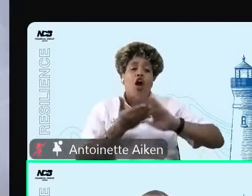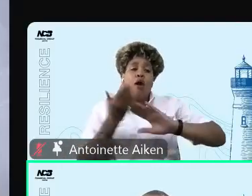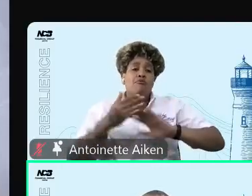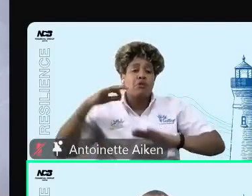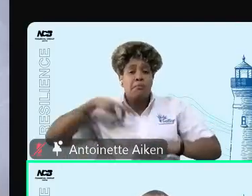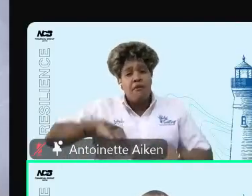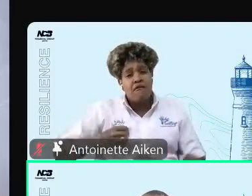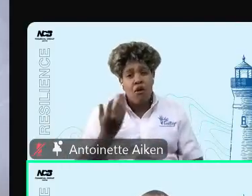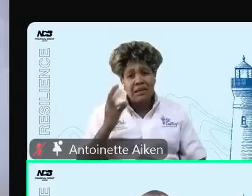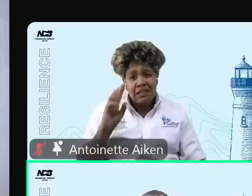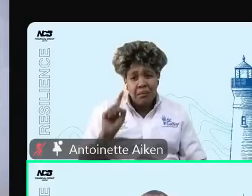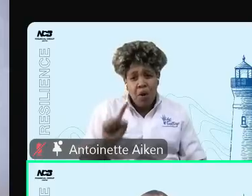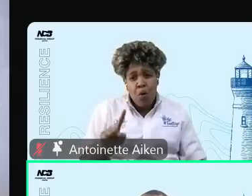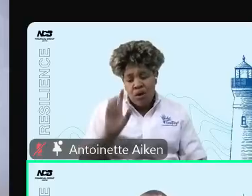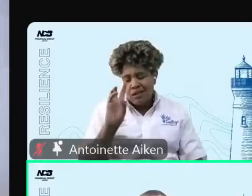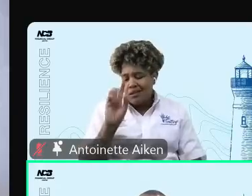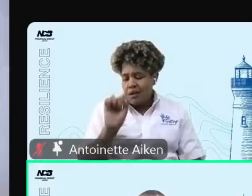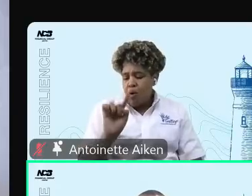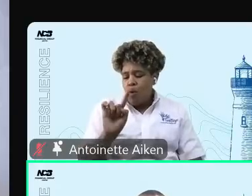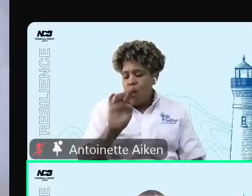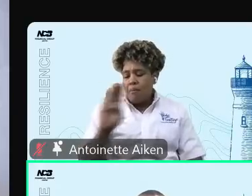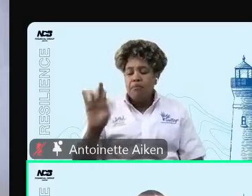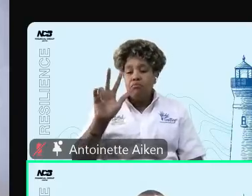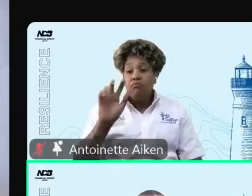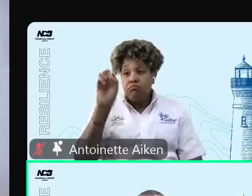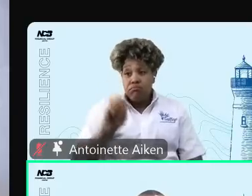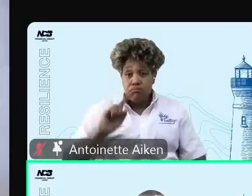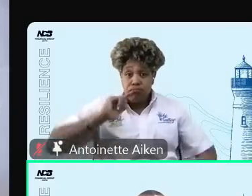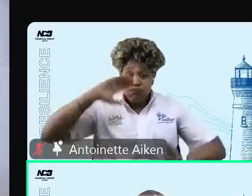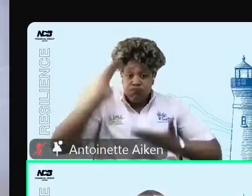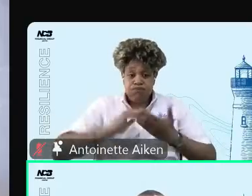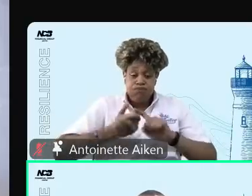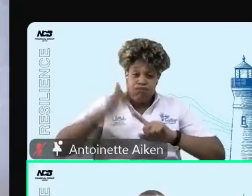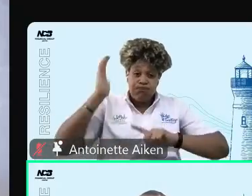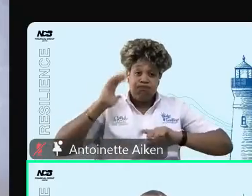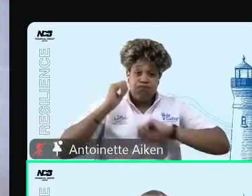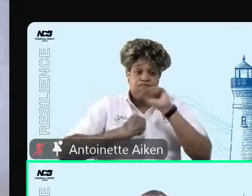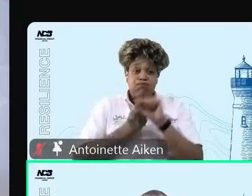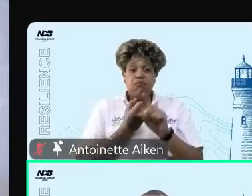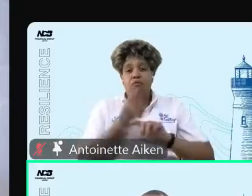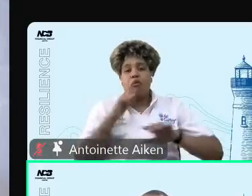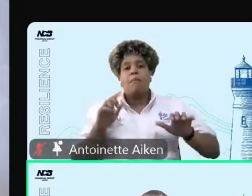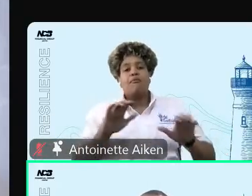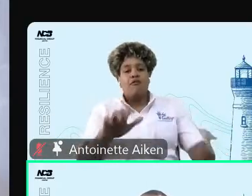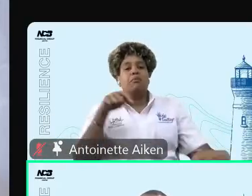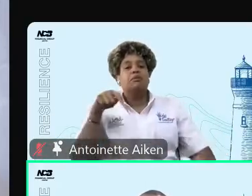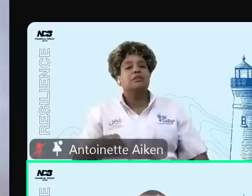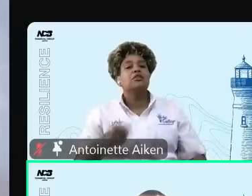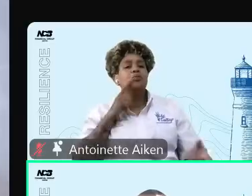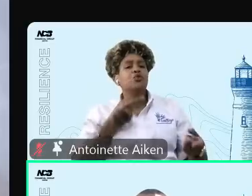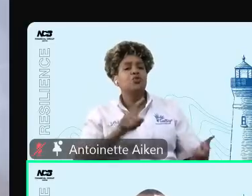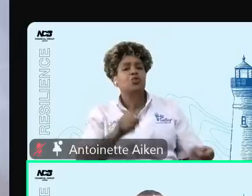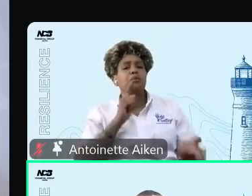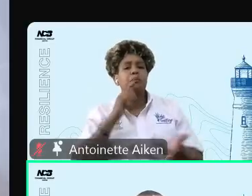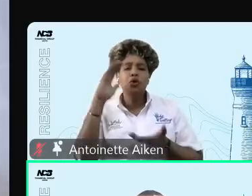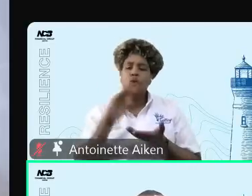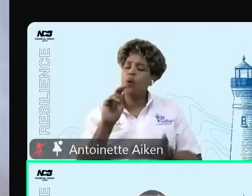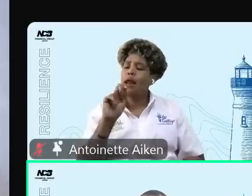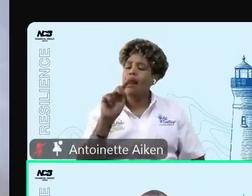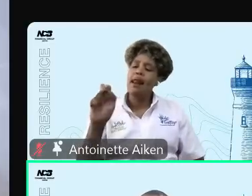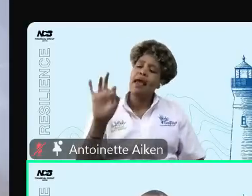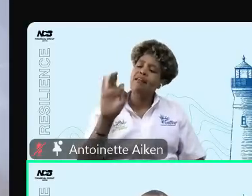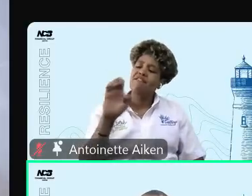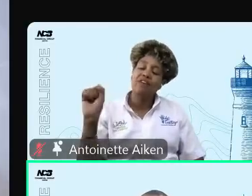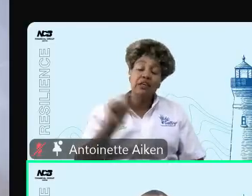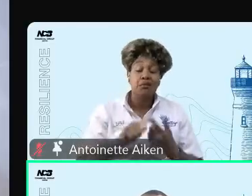of 6.1 billion, a 3% decline from the prior year performance. This was driven by lower net fees and